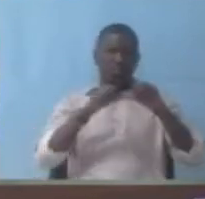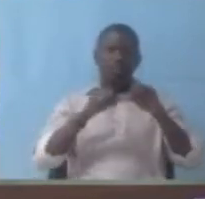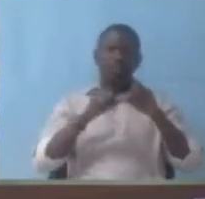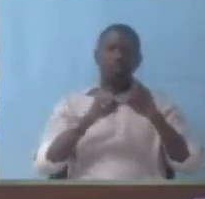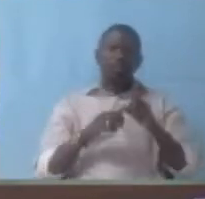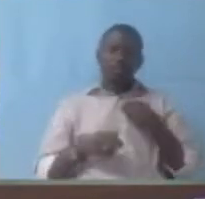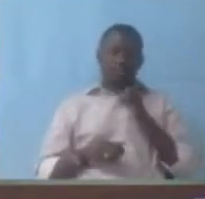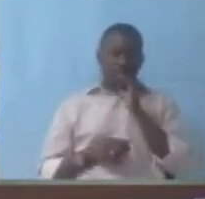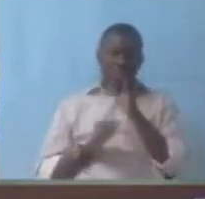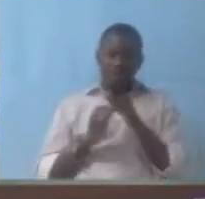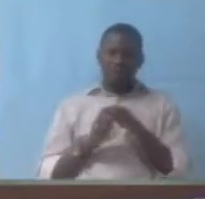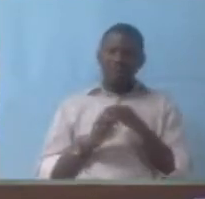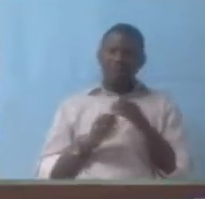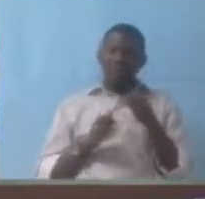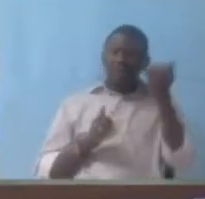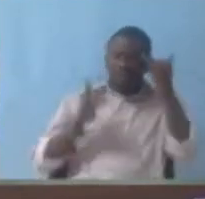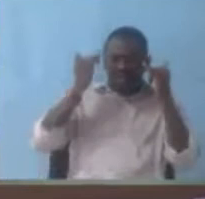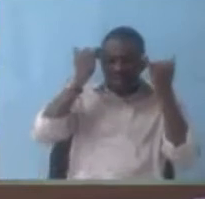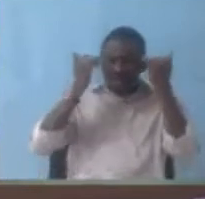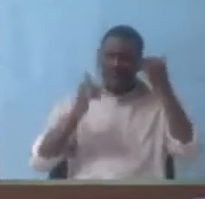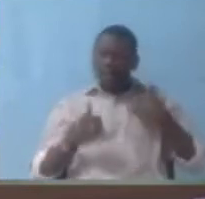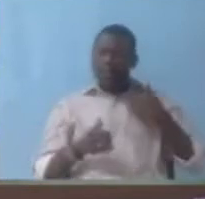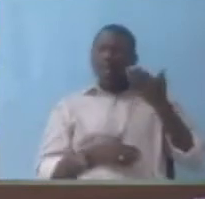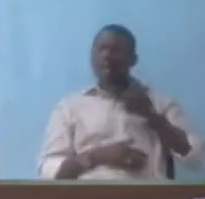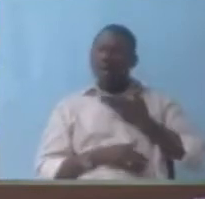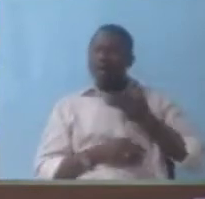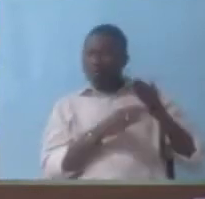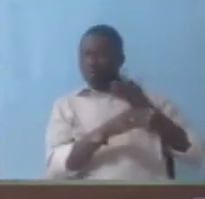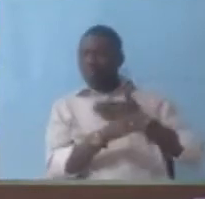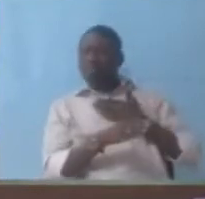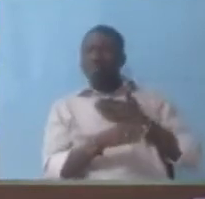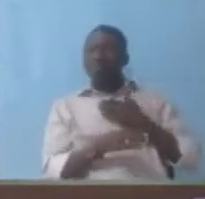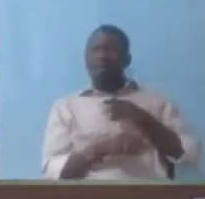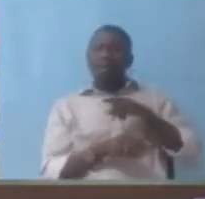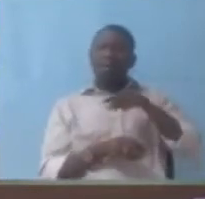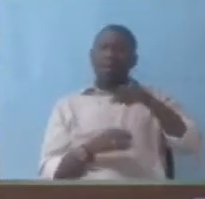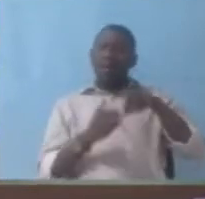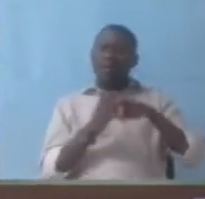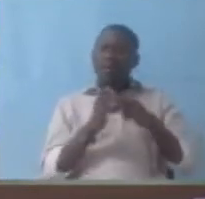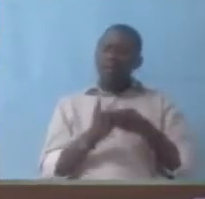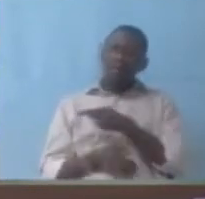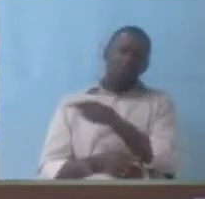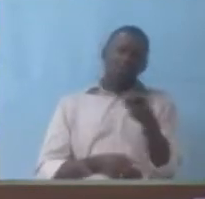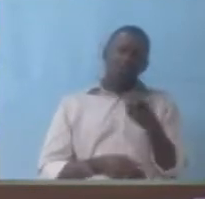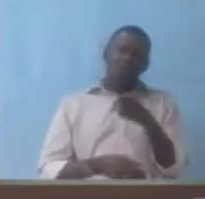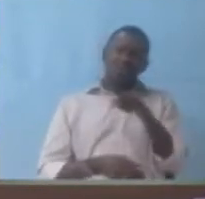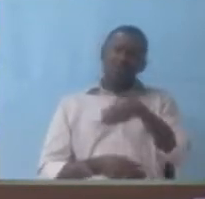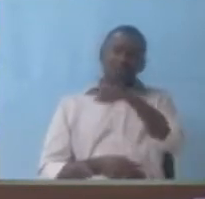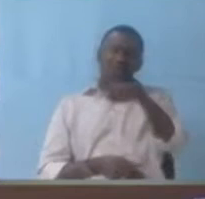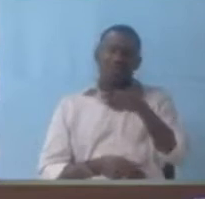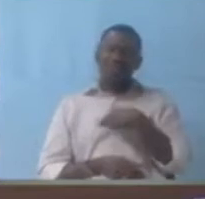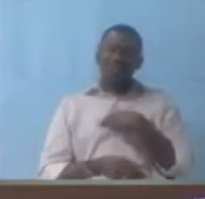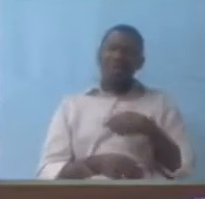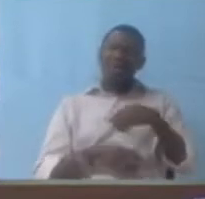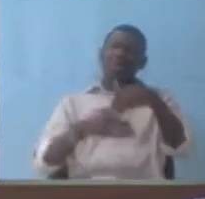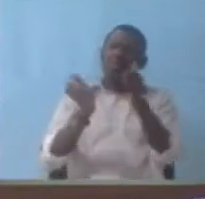impression that people have. But when you inform Molly Memiran, these are a bunch of stupid, innocent people who did not know what was going